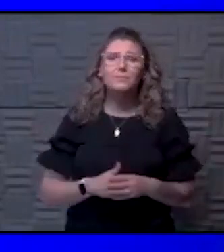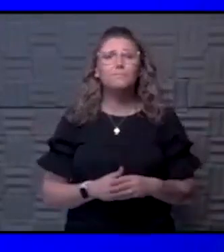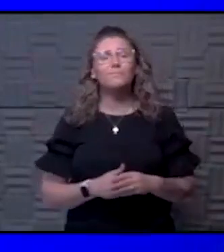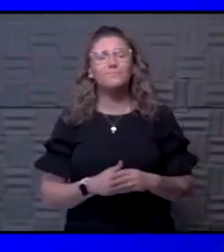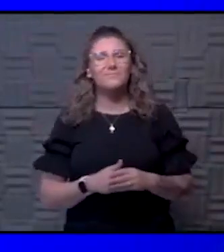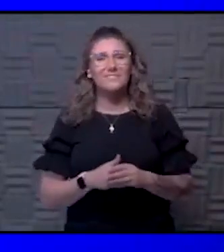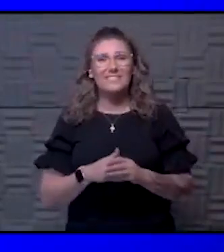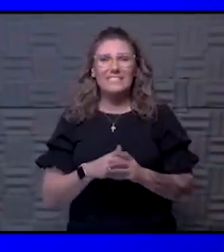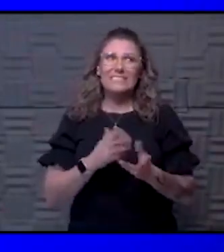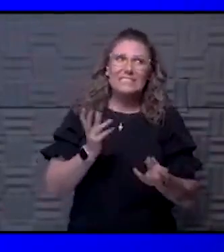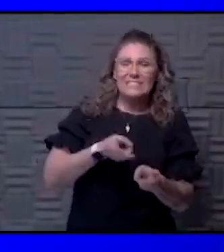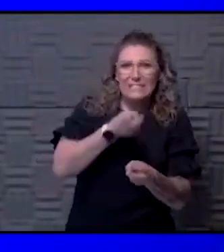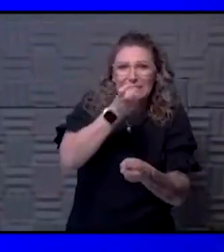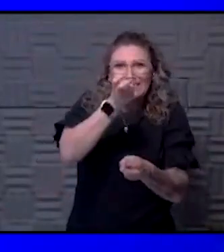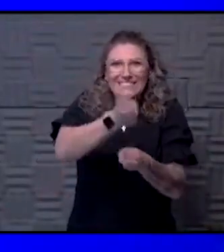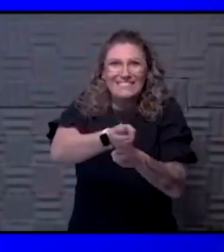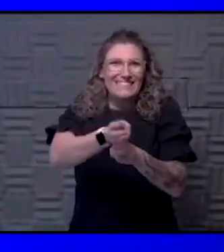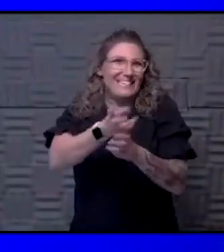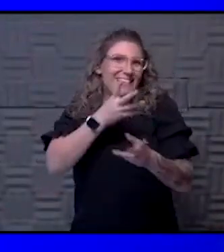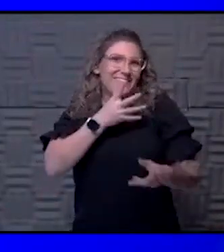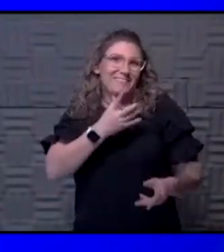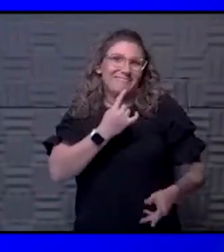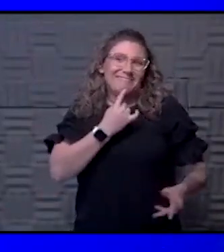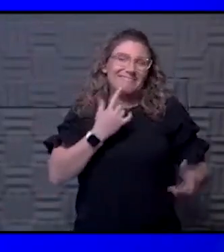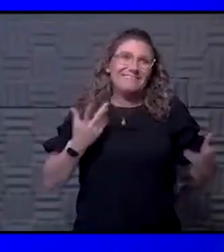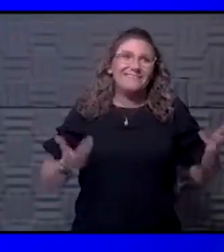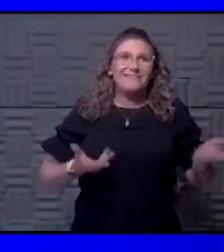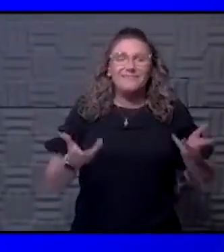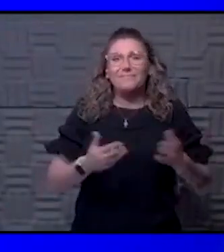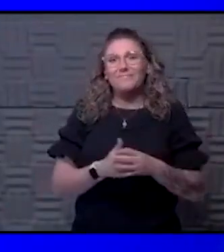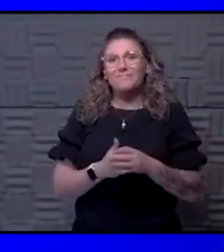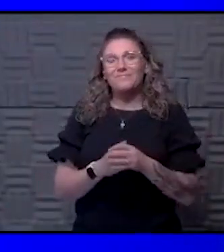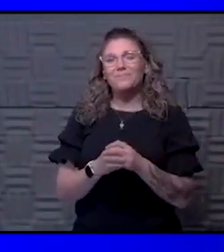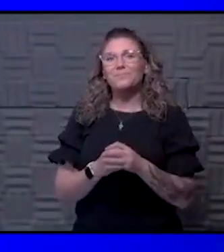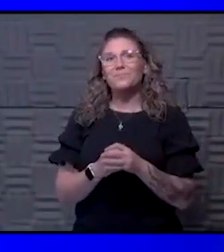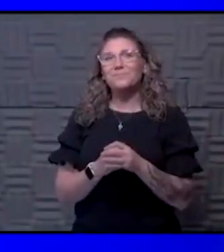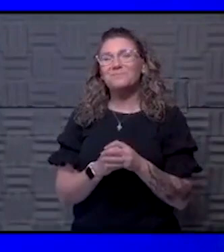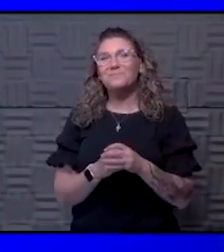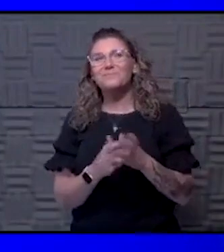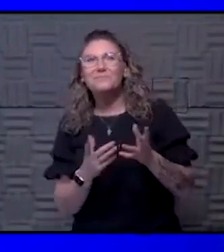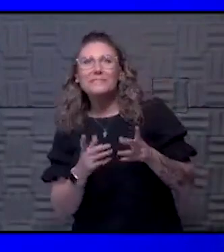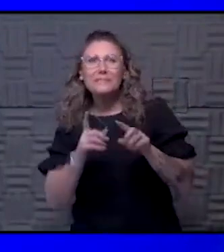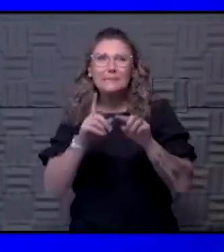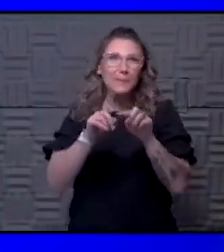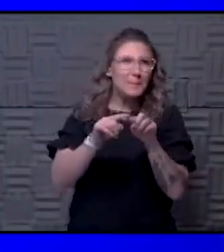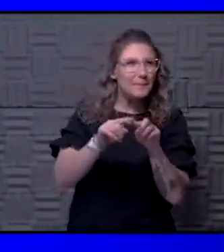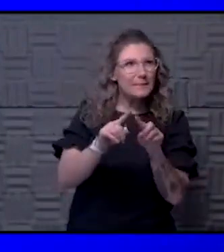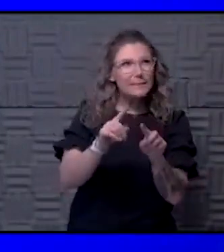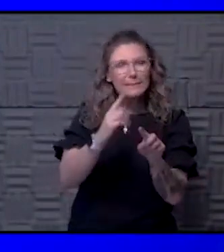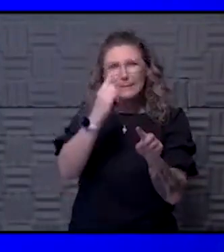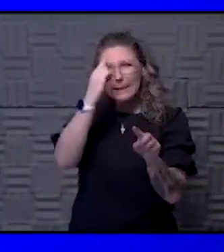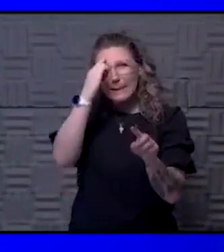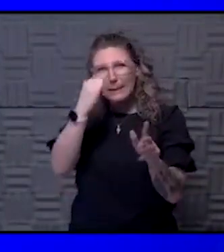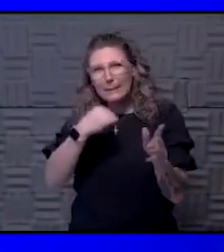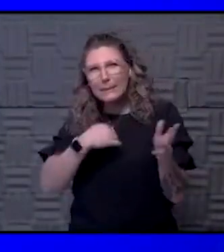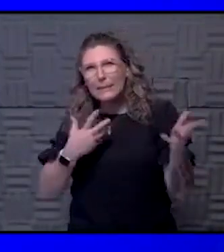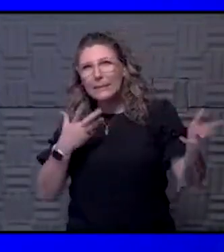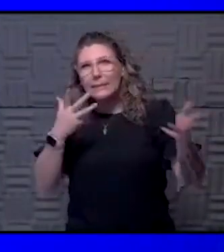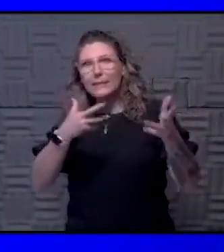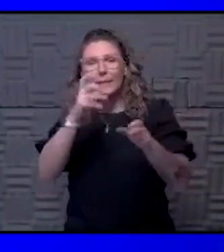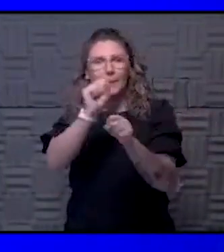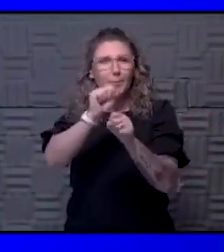It's hard to say. I think it depends what the employment area is. Is